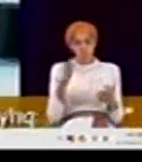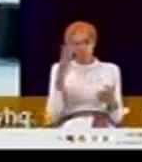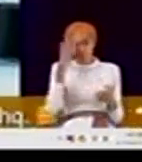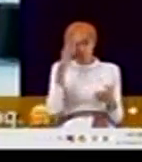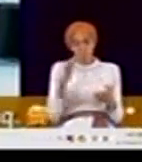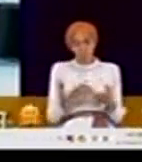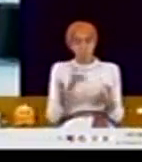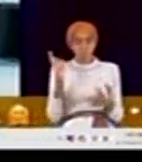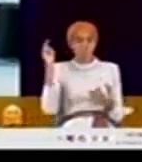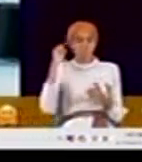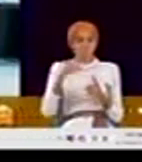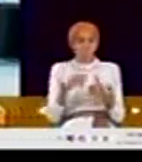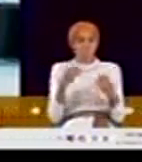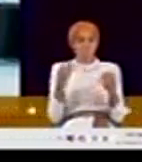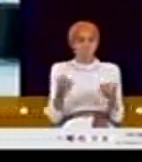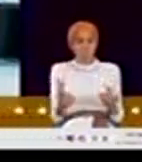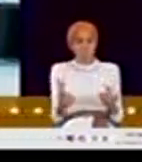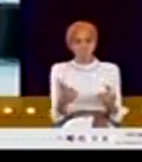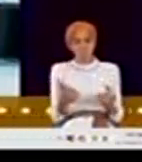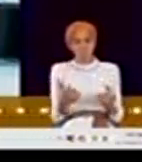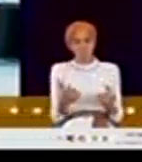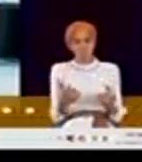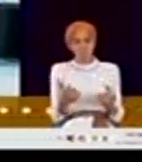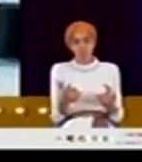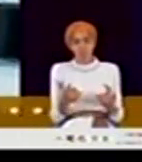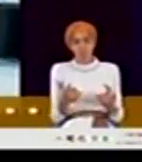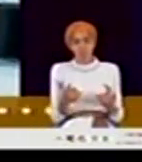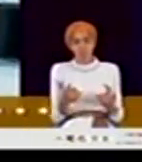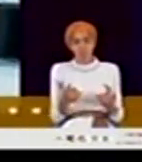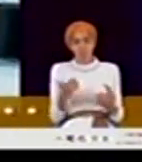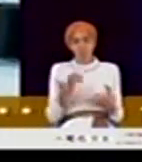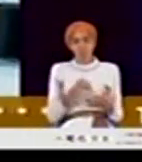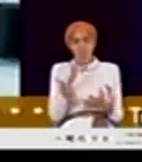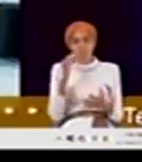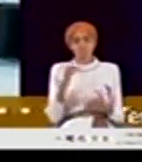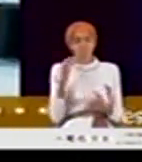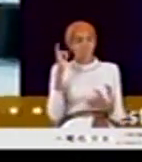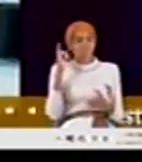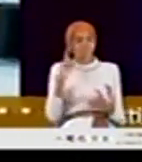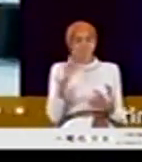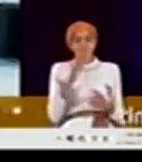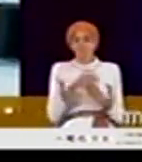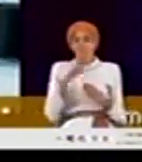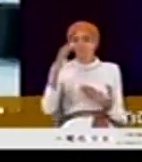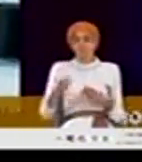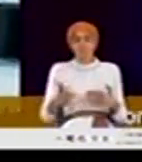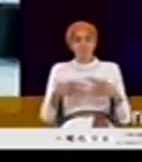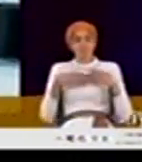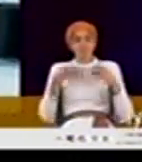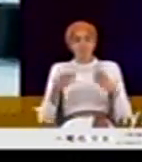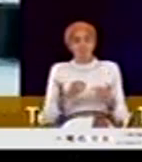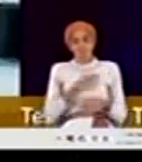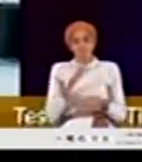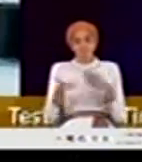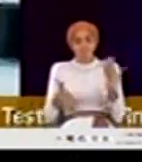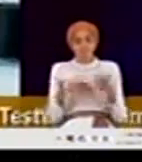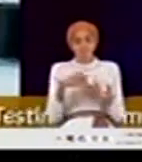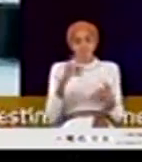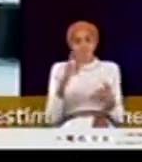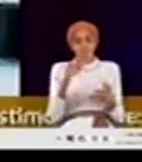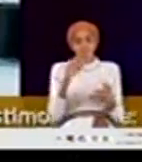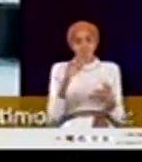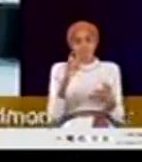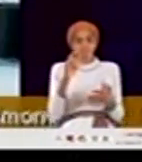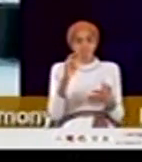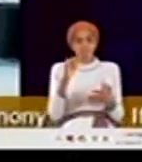today I can run 100% praise the Lord all this things I can tell